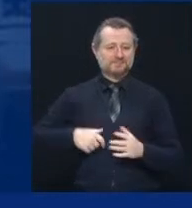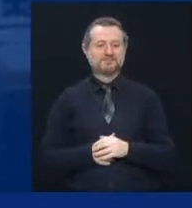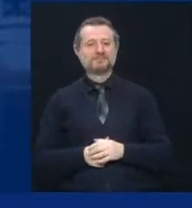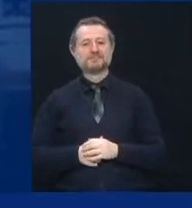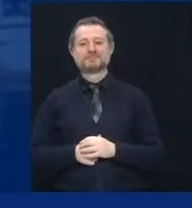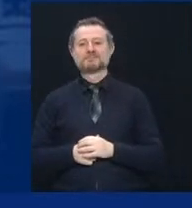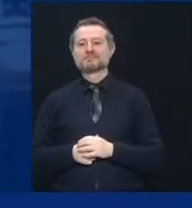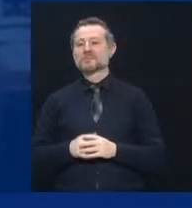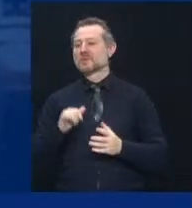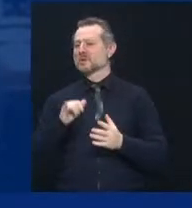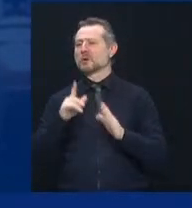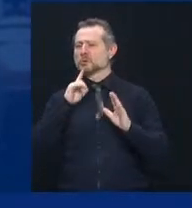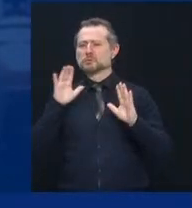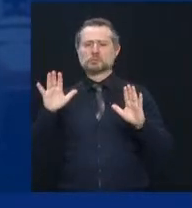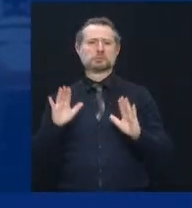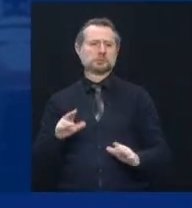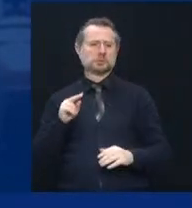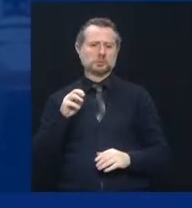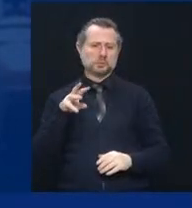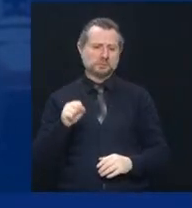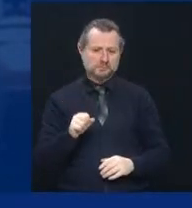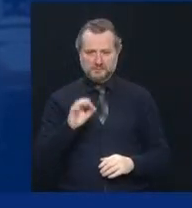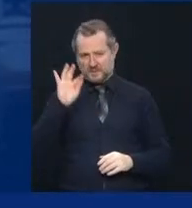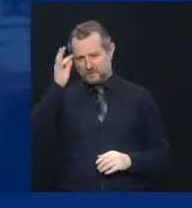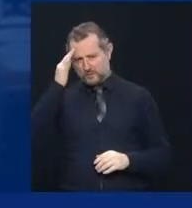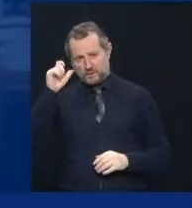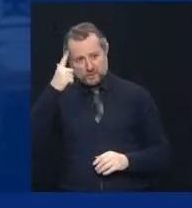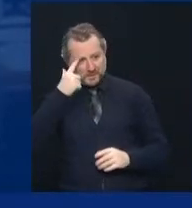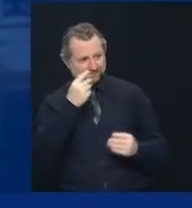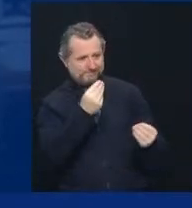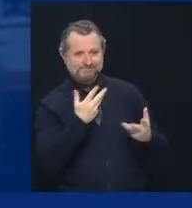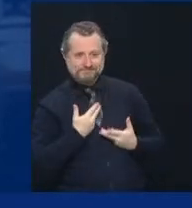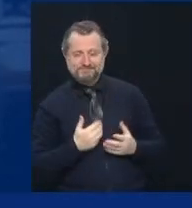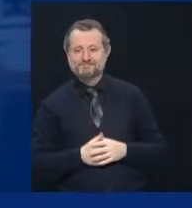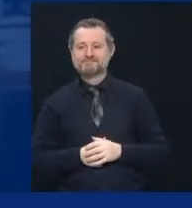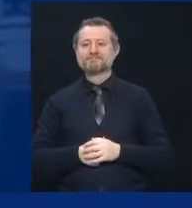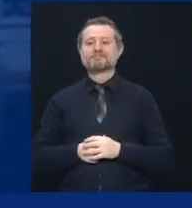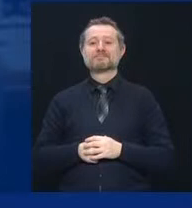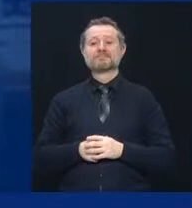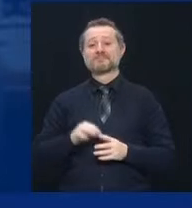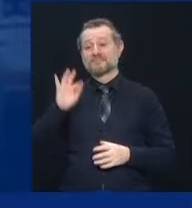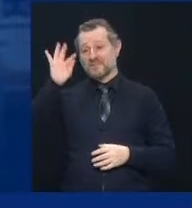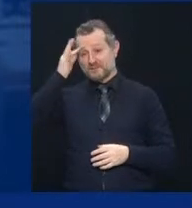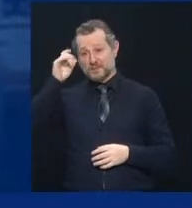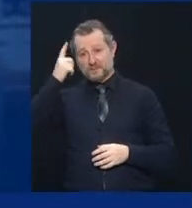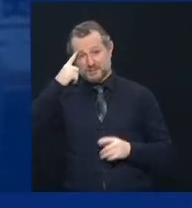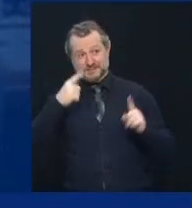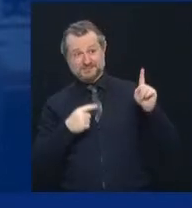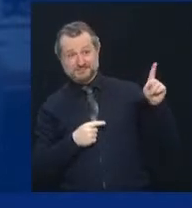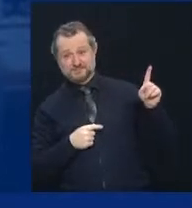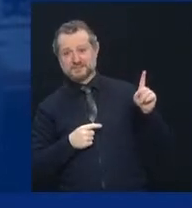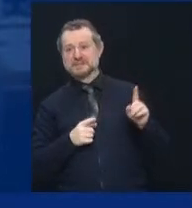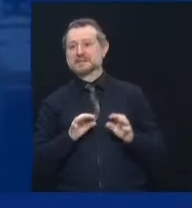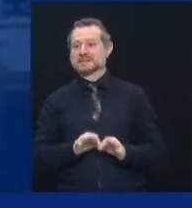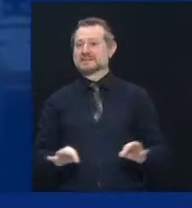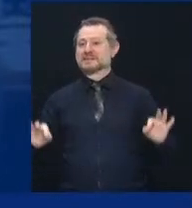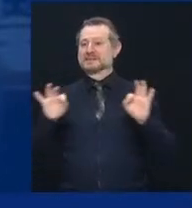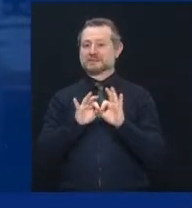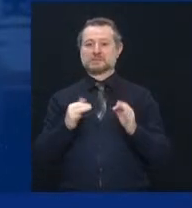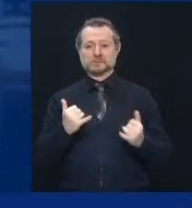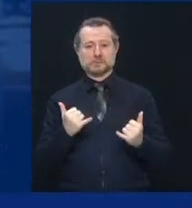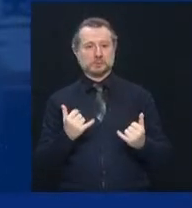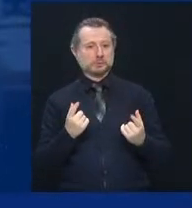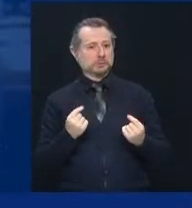great news from the federal government. But the federal government really is key right now in what they do.